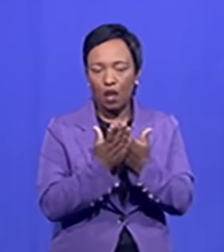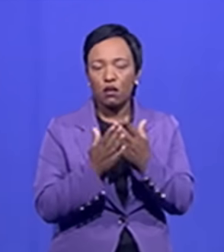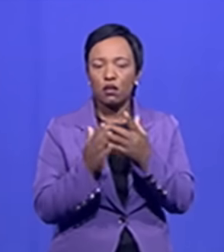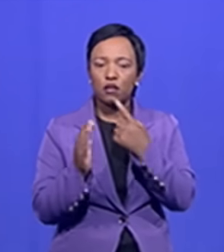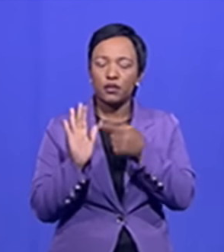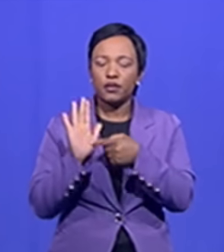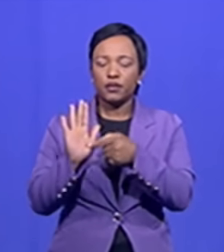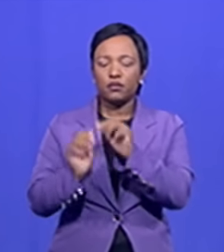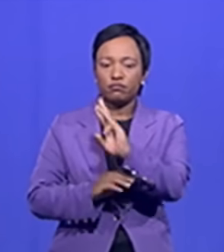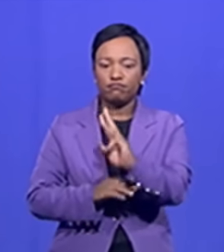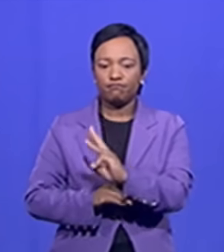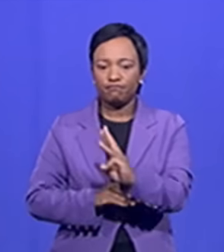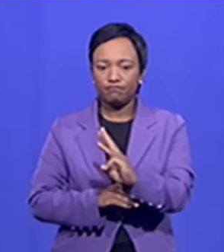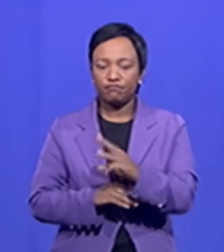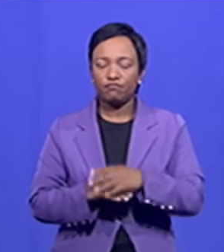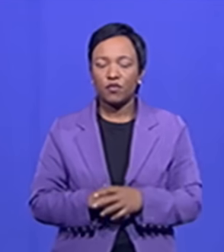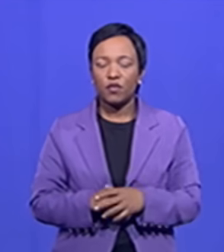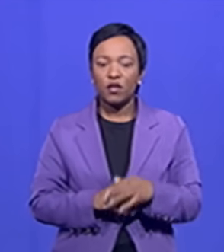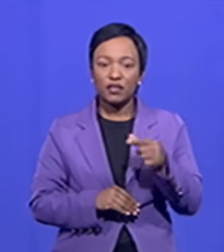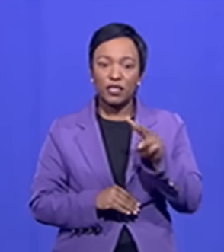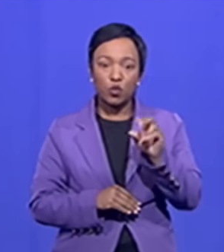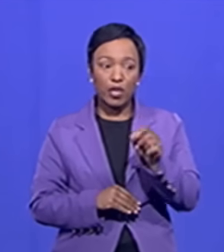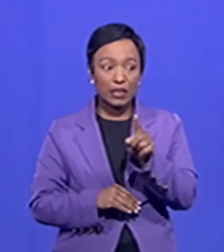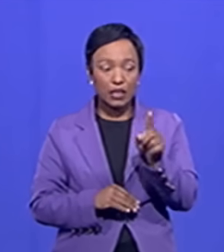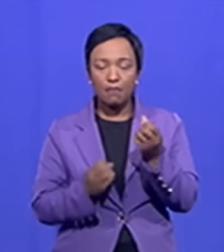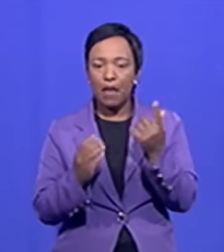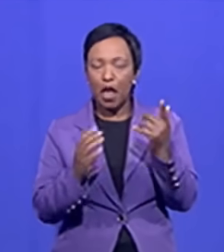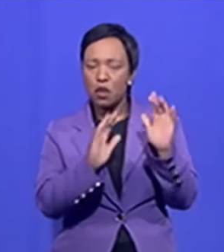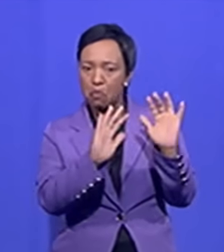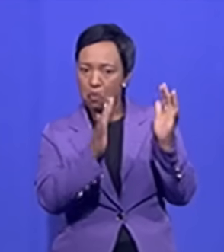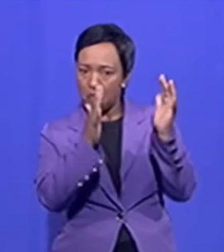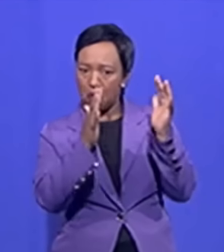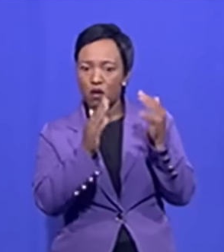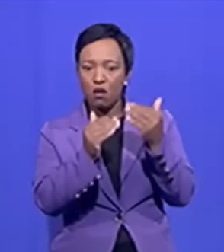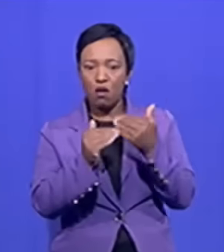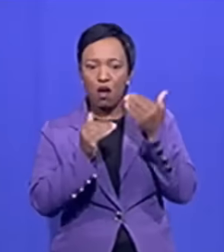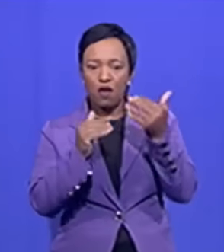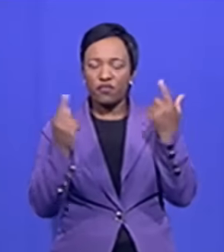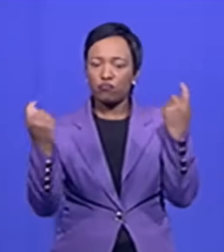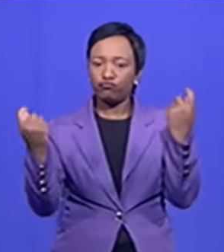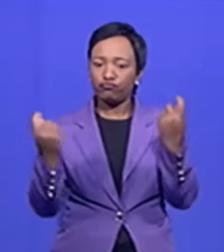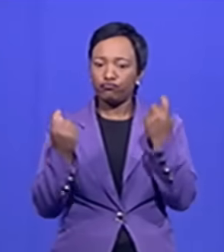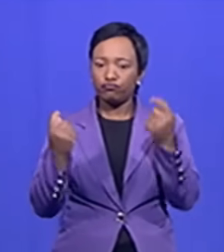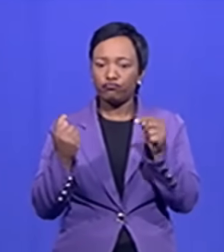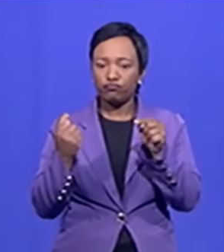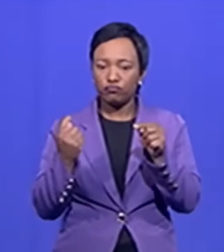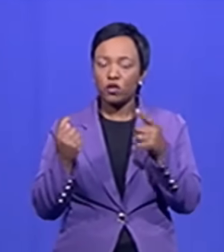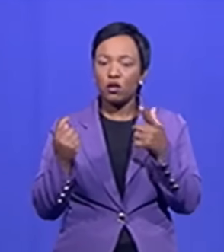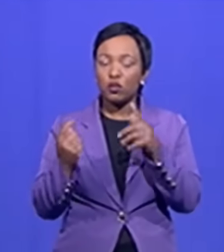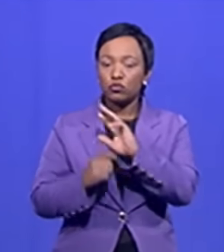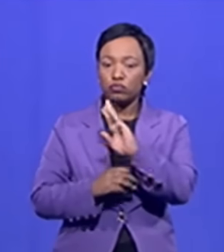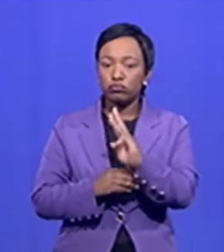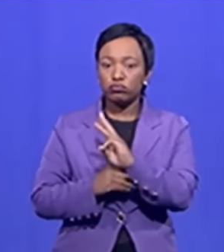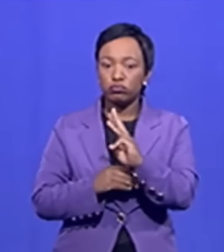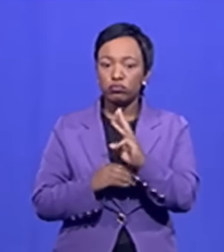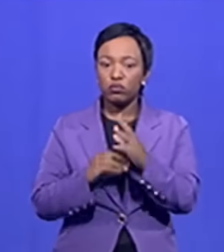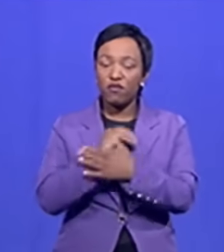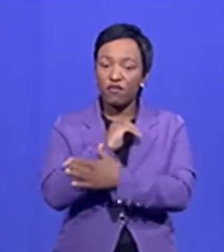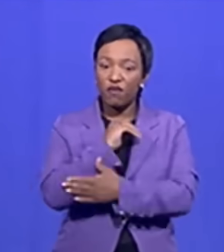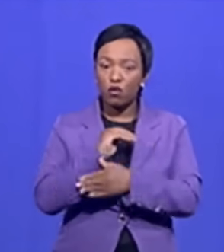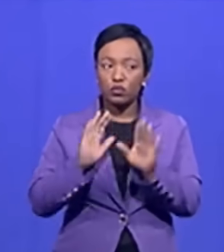tlotla le thoriso ho tswa ho ditho tsa G20 ka mora moketjana wa ho fana ka moralo wa ho lemosa baahi ba matjhaba